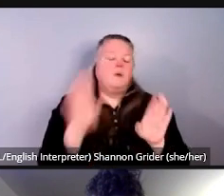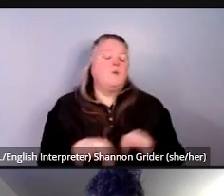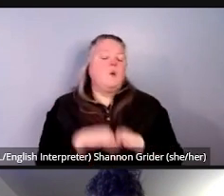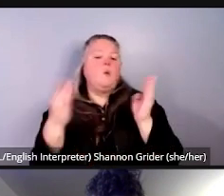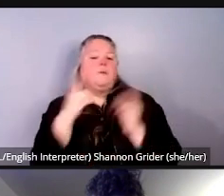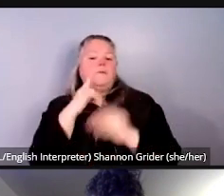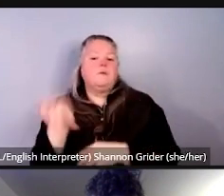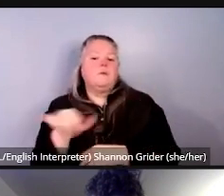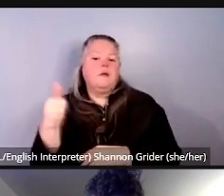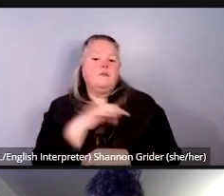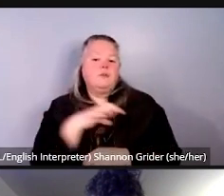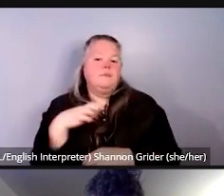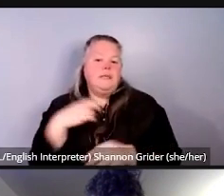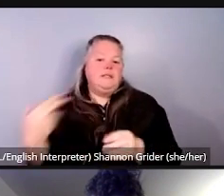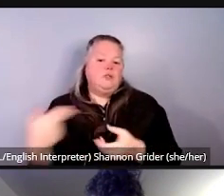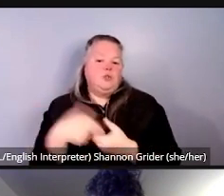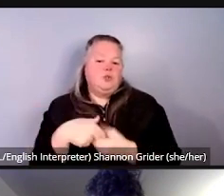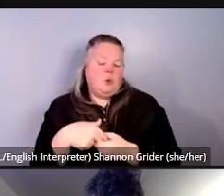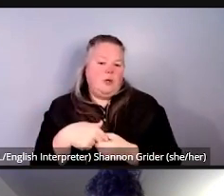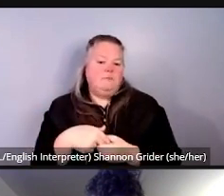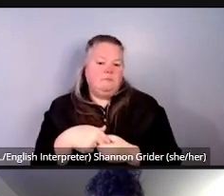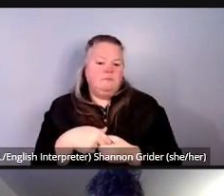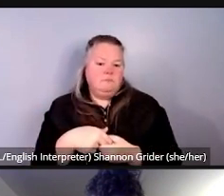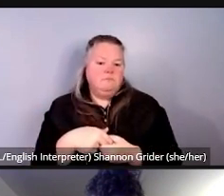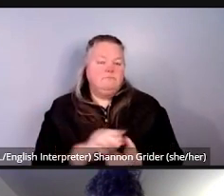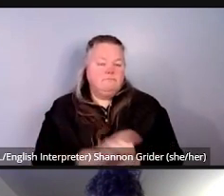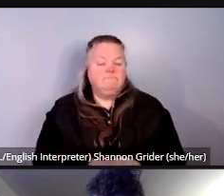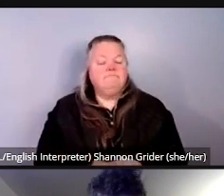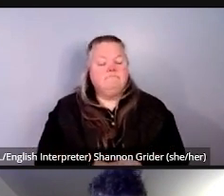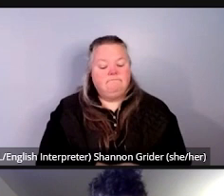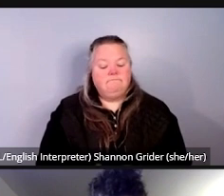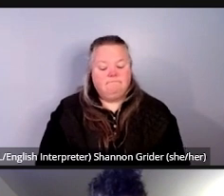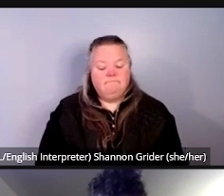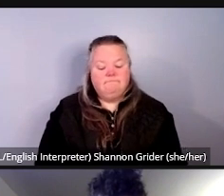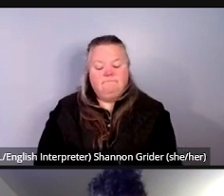to other committees to have a few people from other committees join.